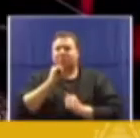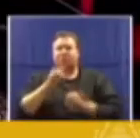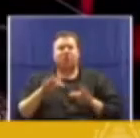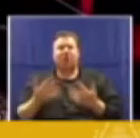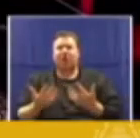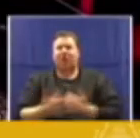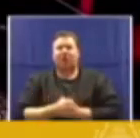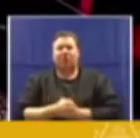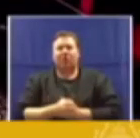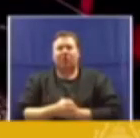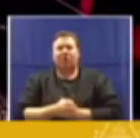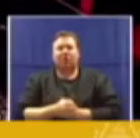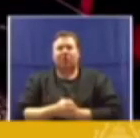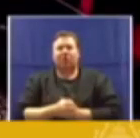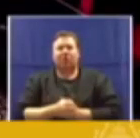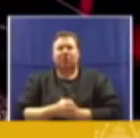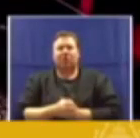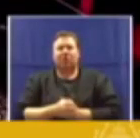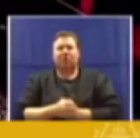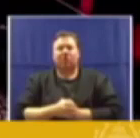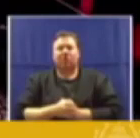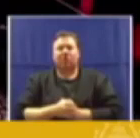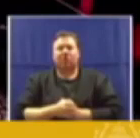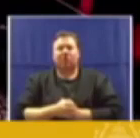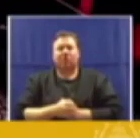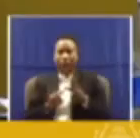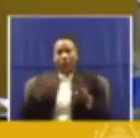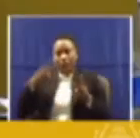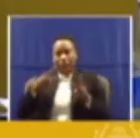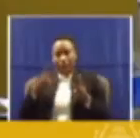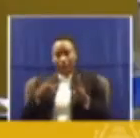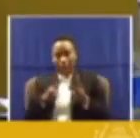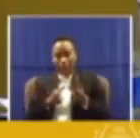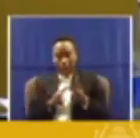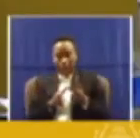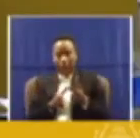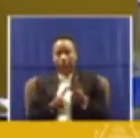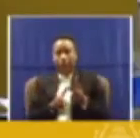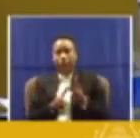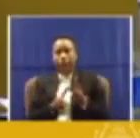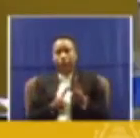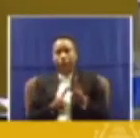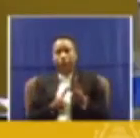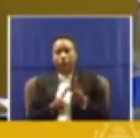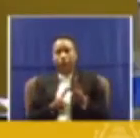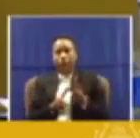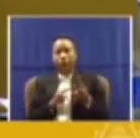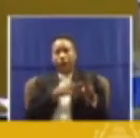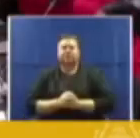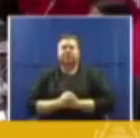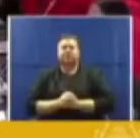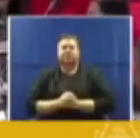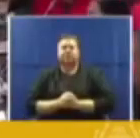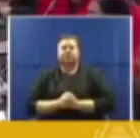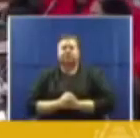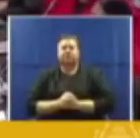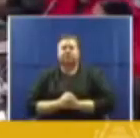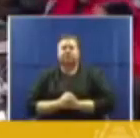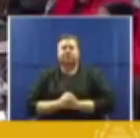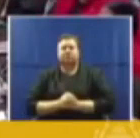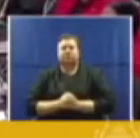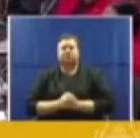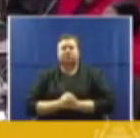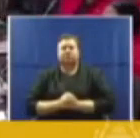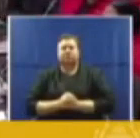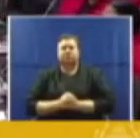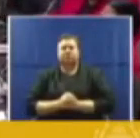Parliament, which is today's question and answer. He would have complied or cooperated with the public protector. The same thing with the